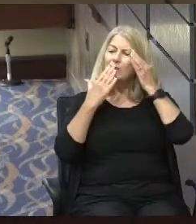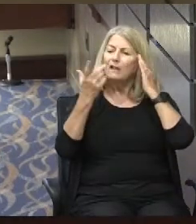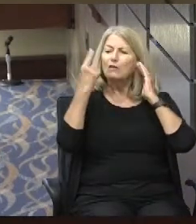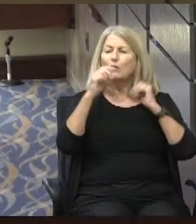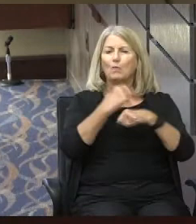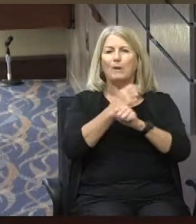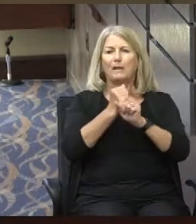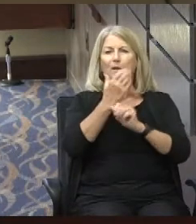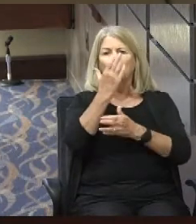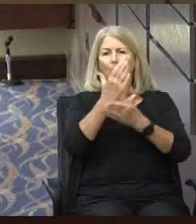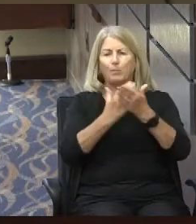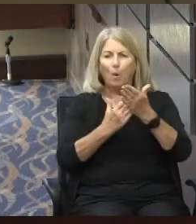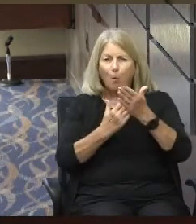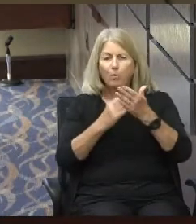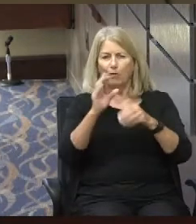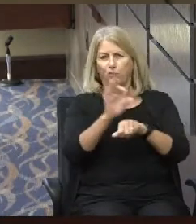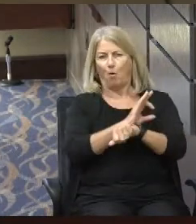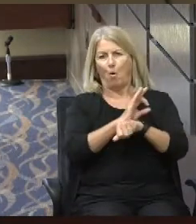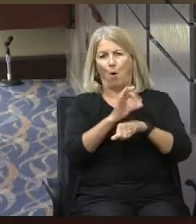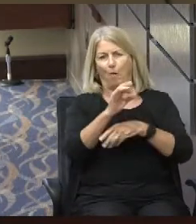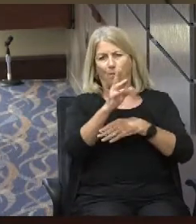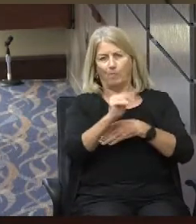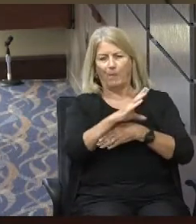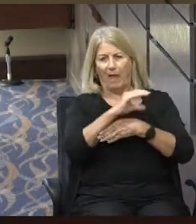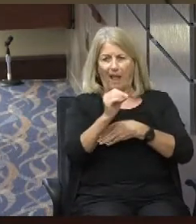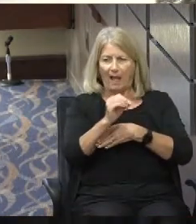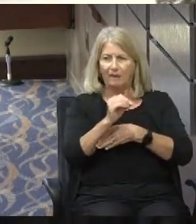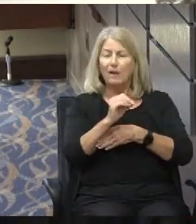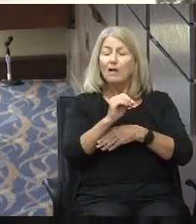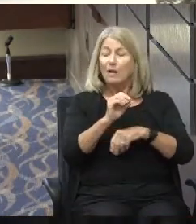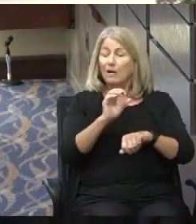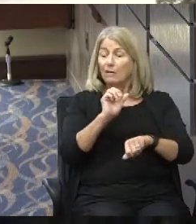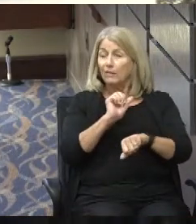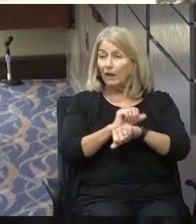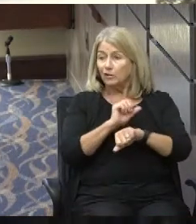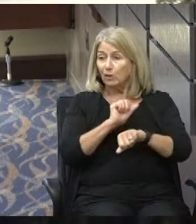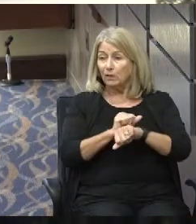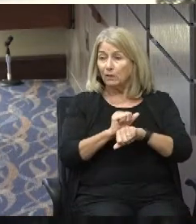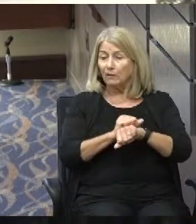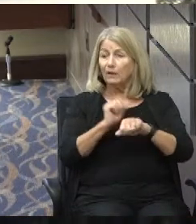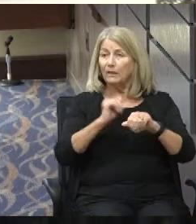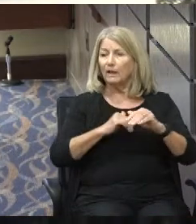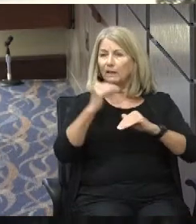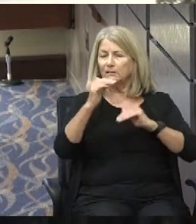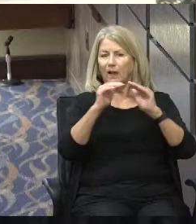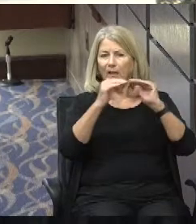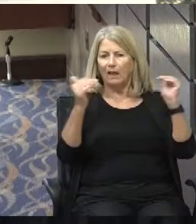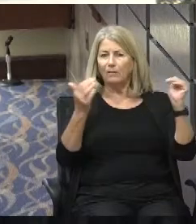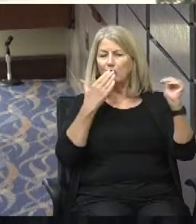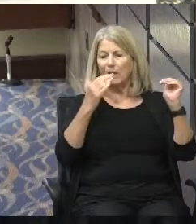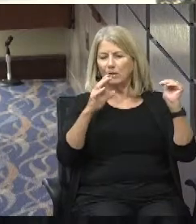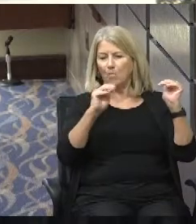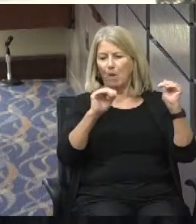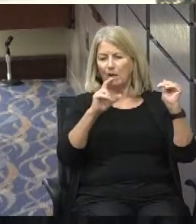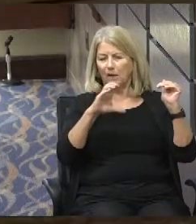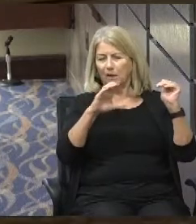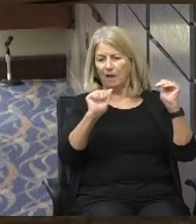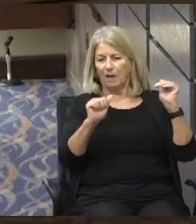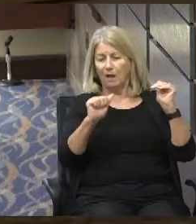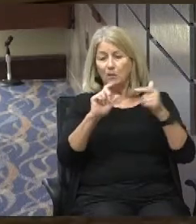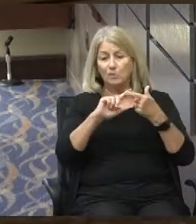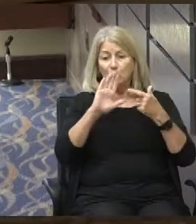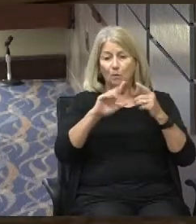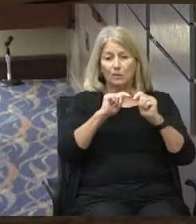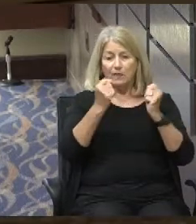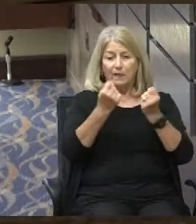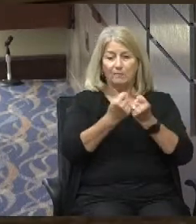and function next level. I'd like to echo all of those, Mike and Monica. Thank you so much to your teams and everyone that worked very hard